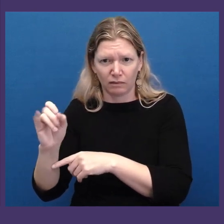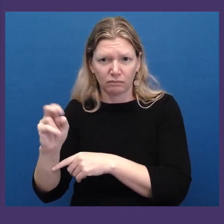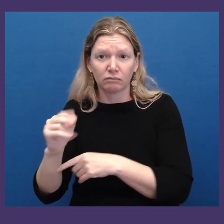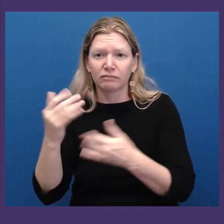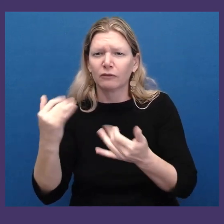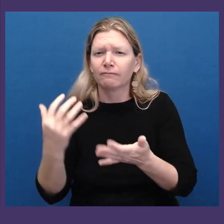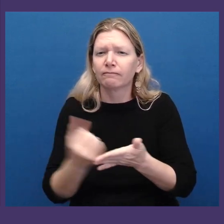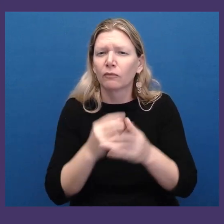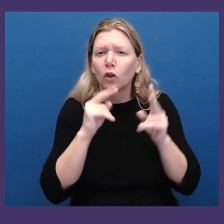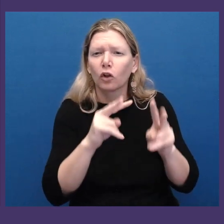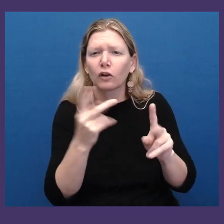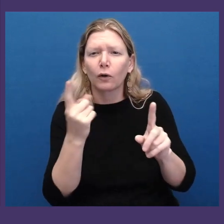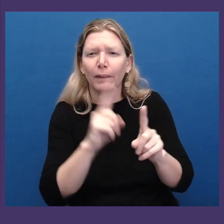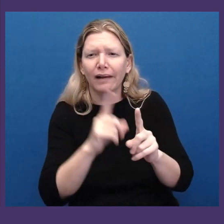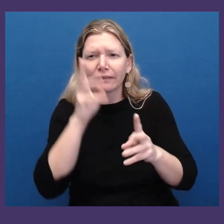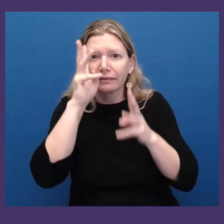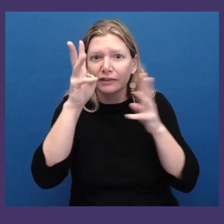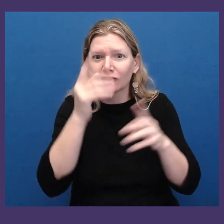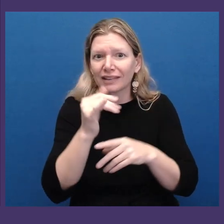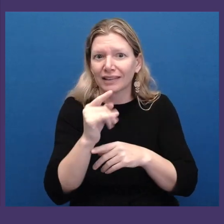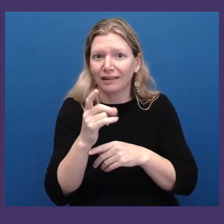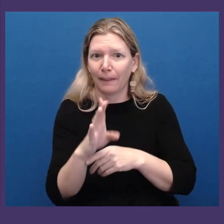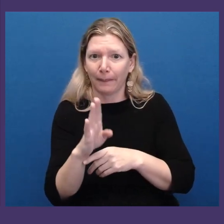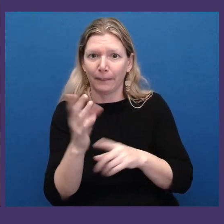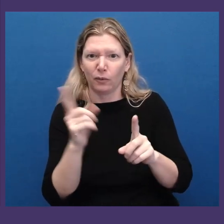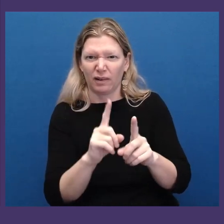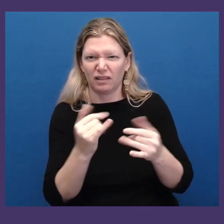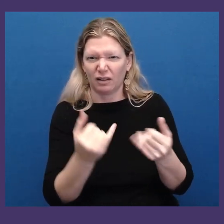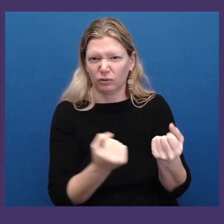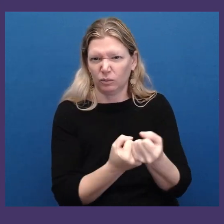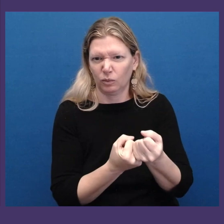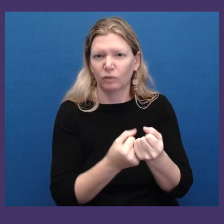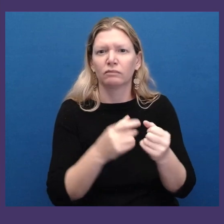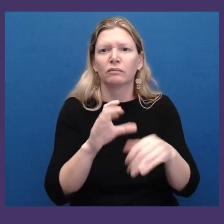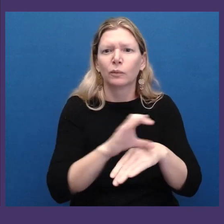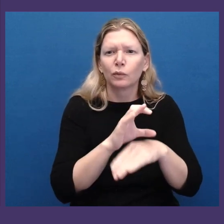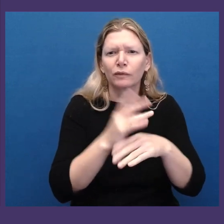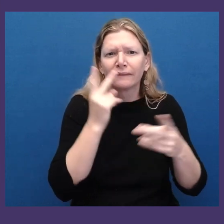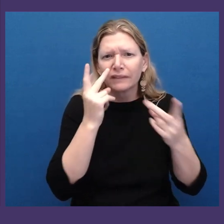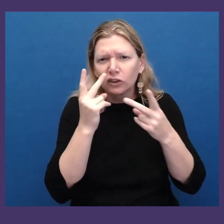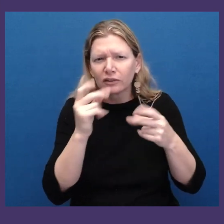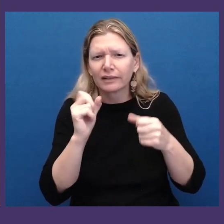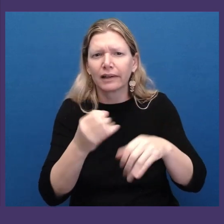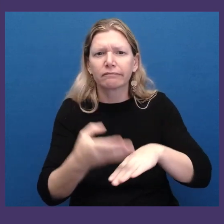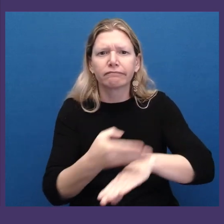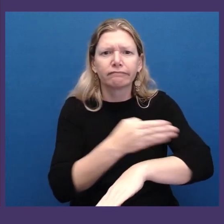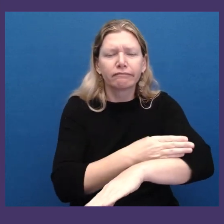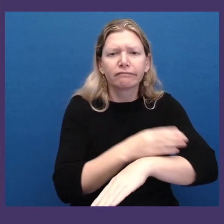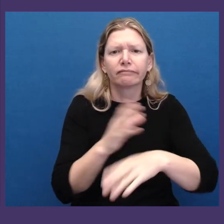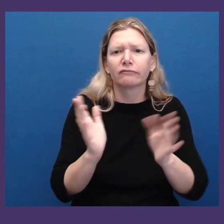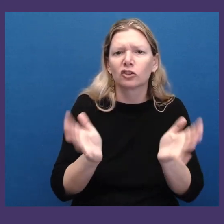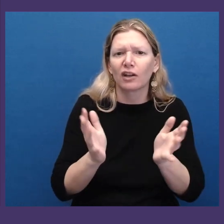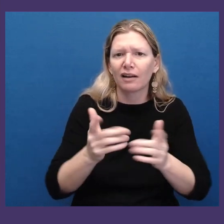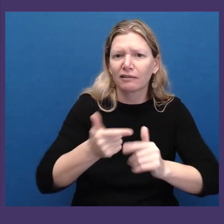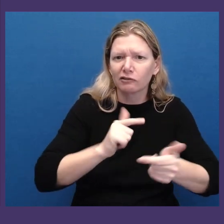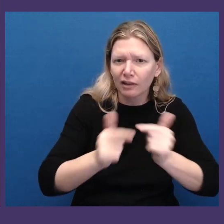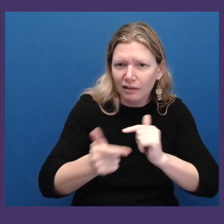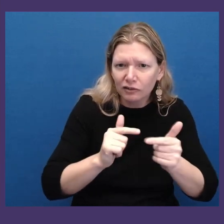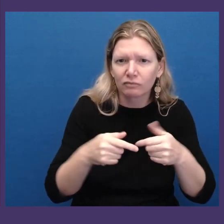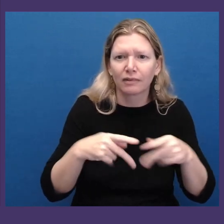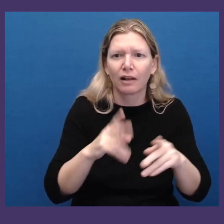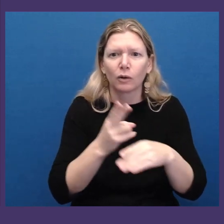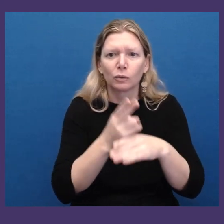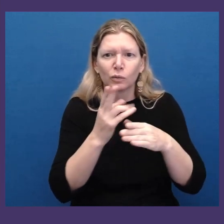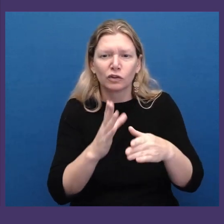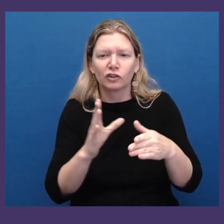can enhance chat interactions, enabling users to attach images directly as contextual input, enriching